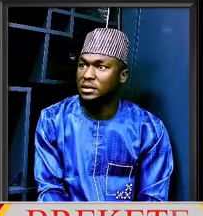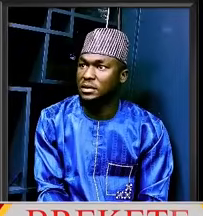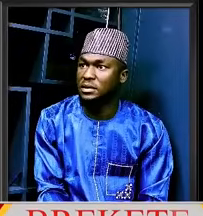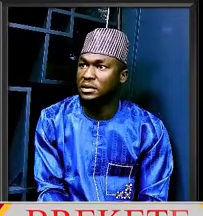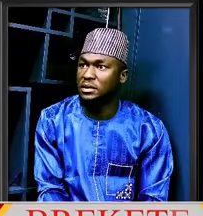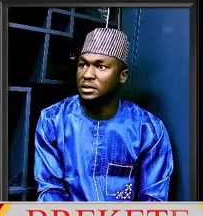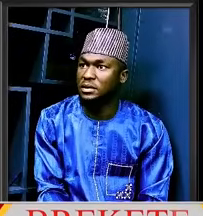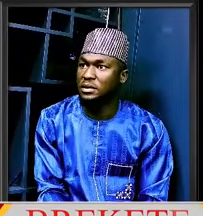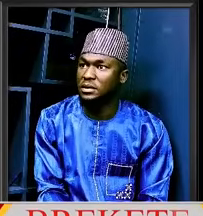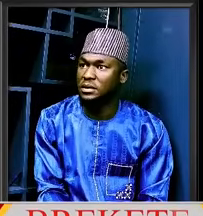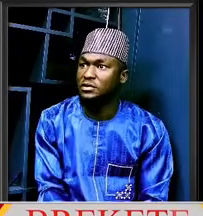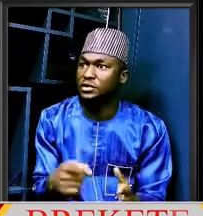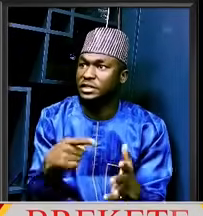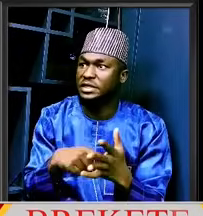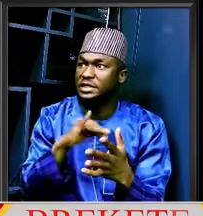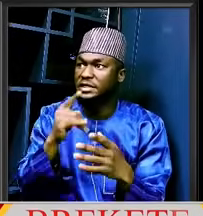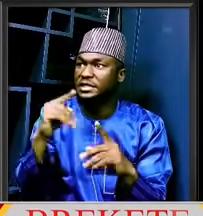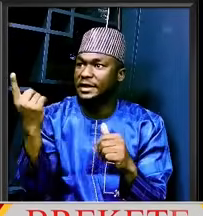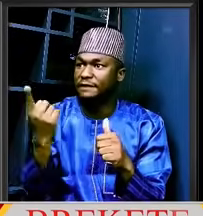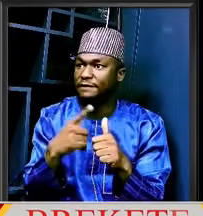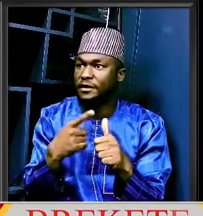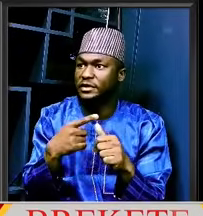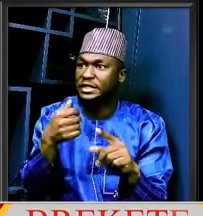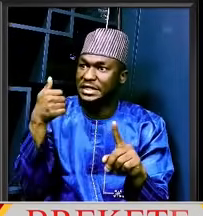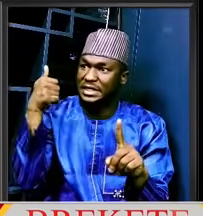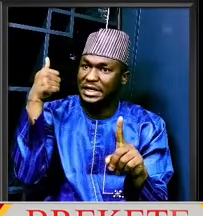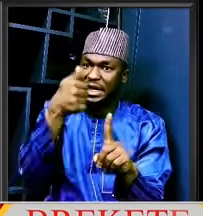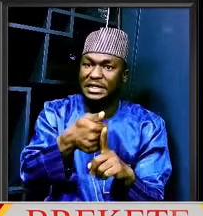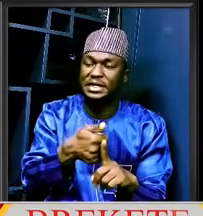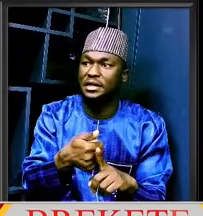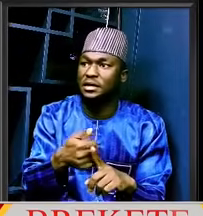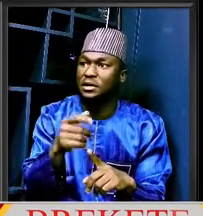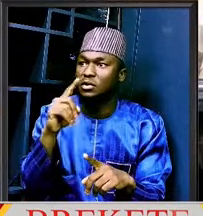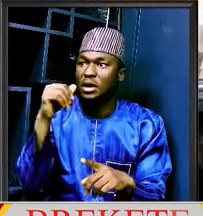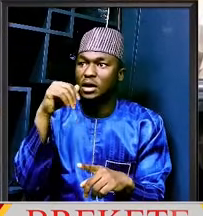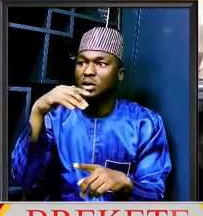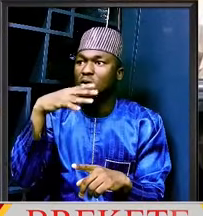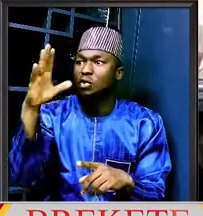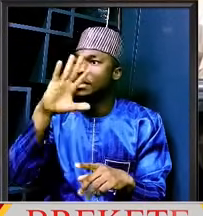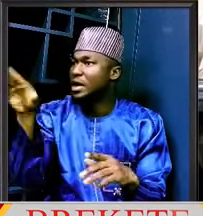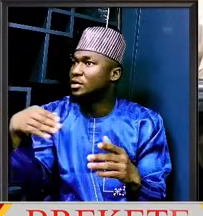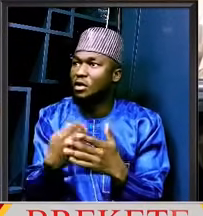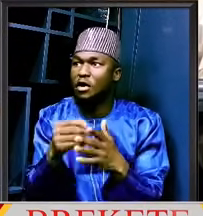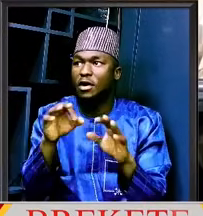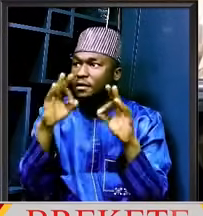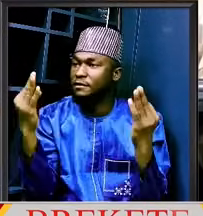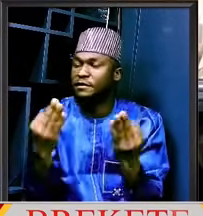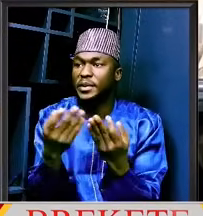This one was even the first attack. So even woman follow them. I said